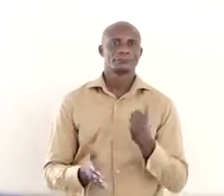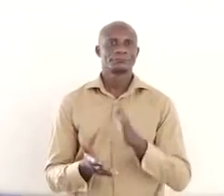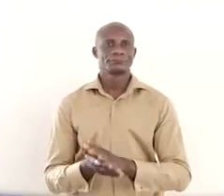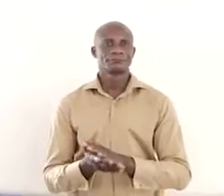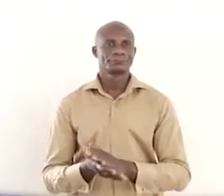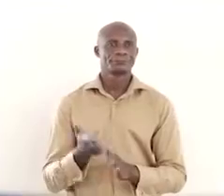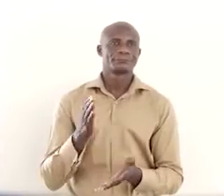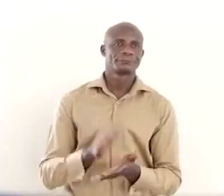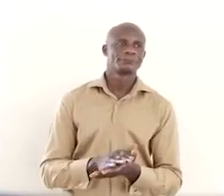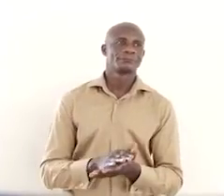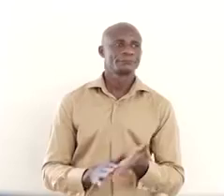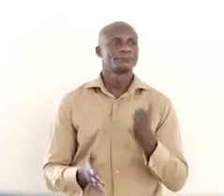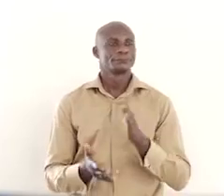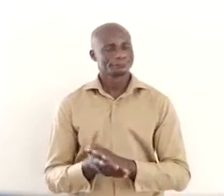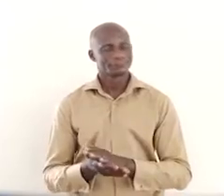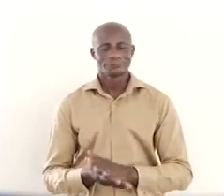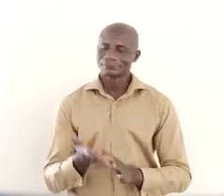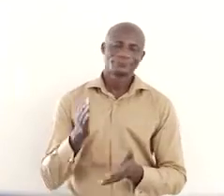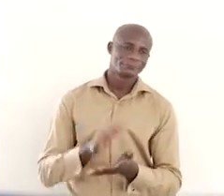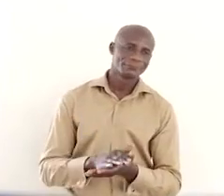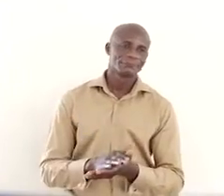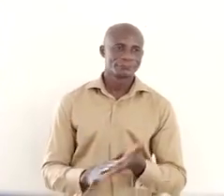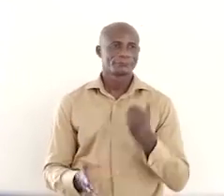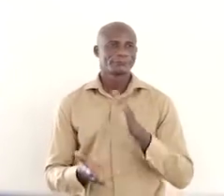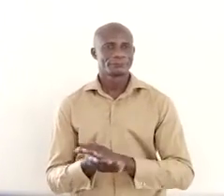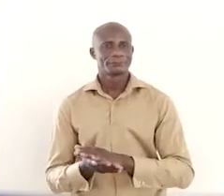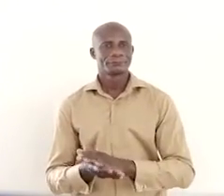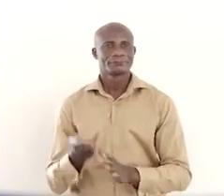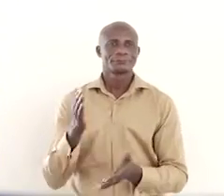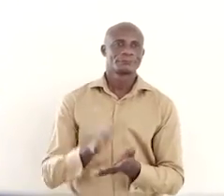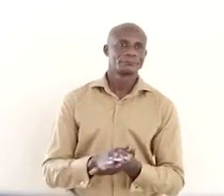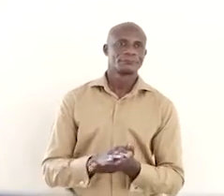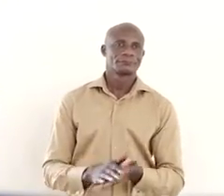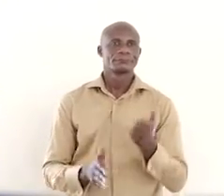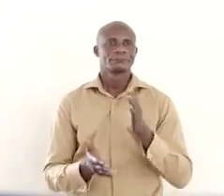arise, I arise from the scene of the